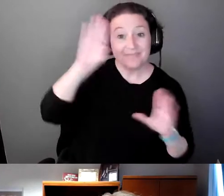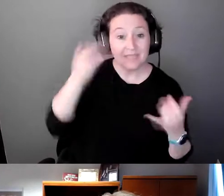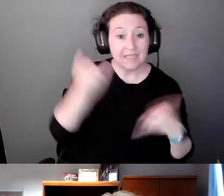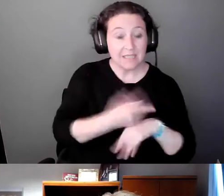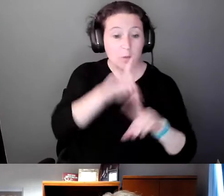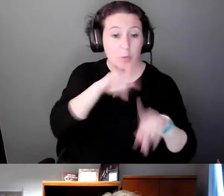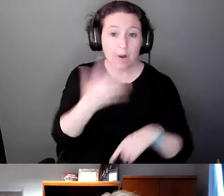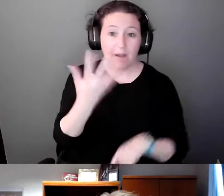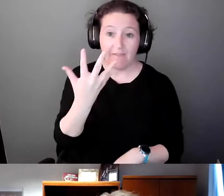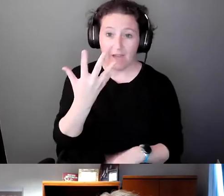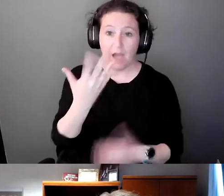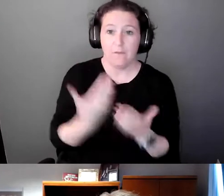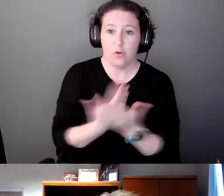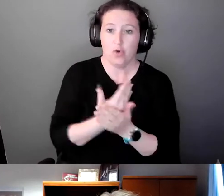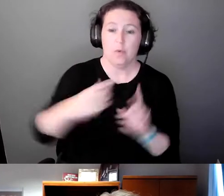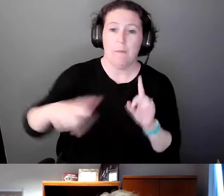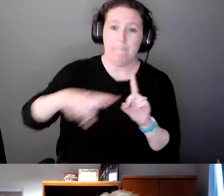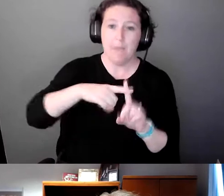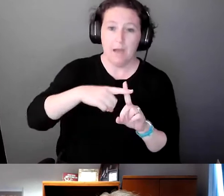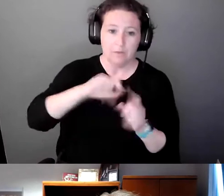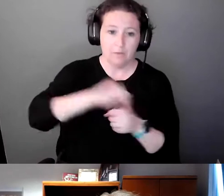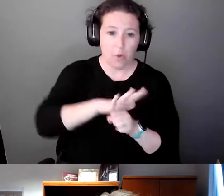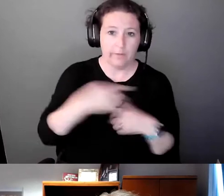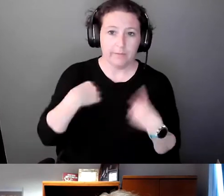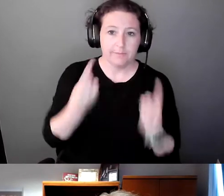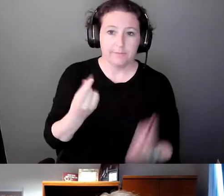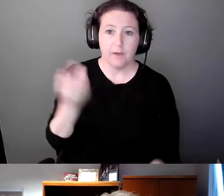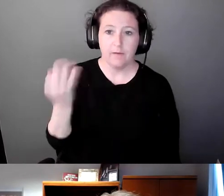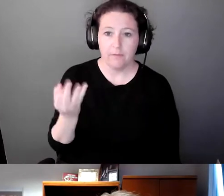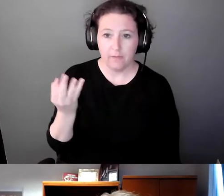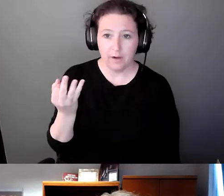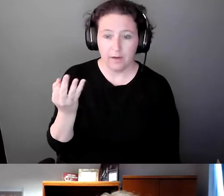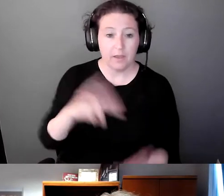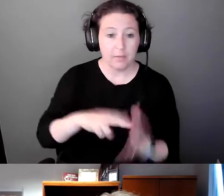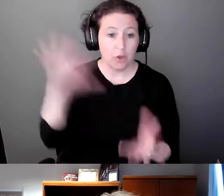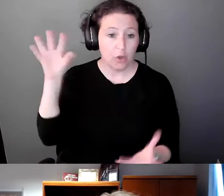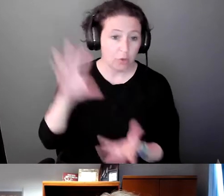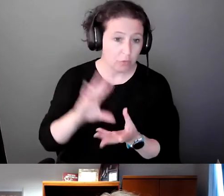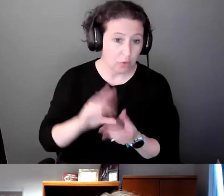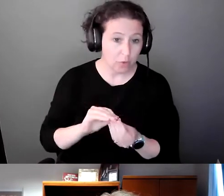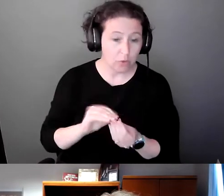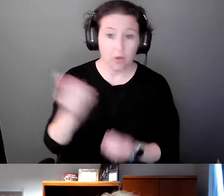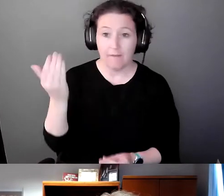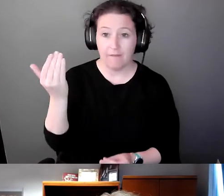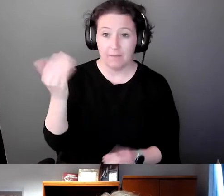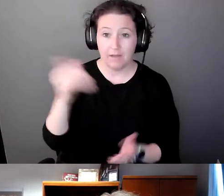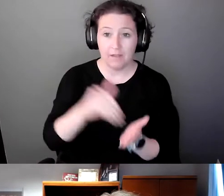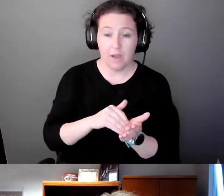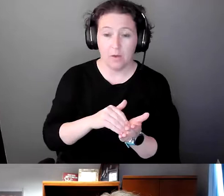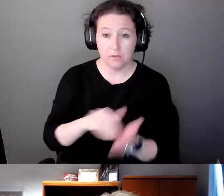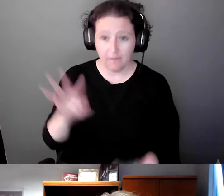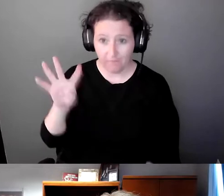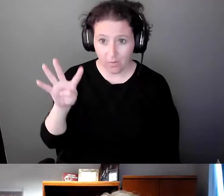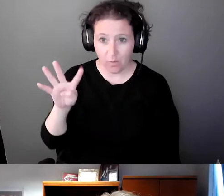new cases of COVID-19 since Friday, and our total now is at 15,004 cases for Rock